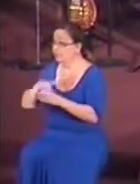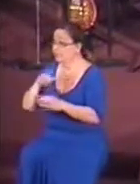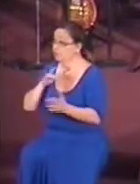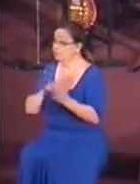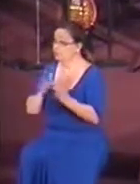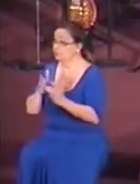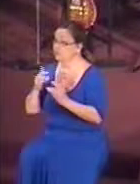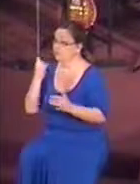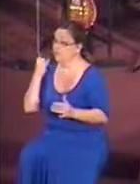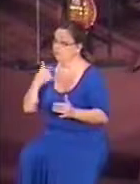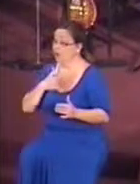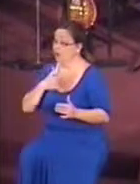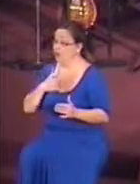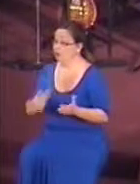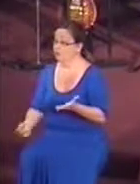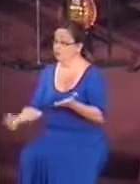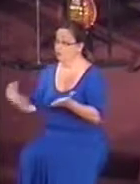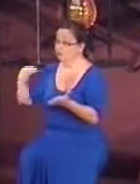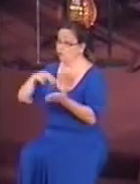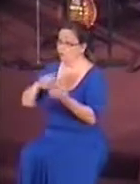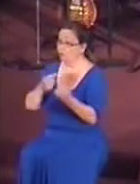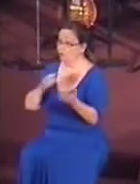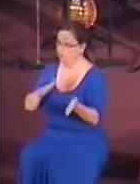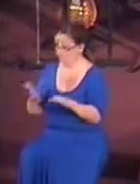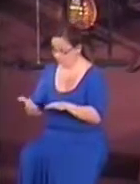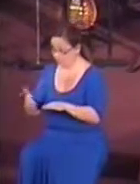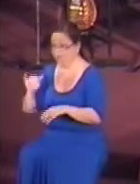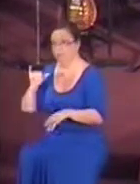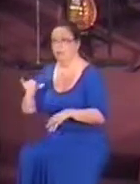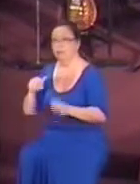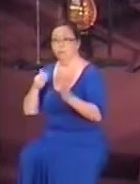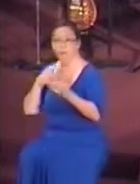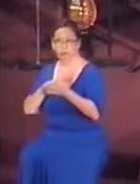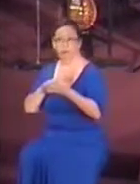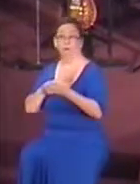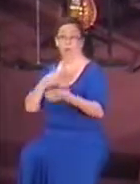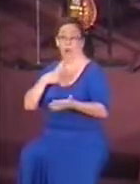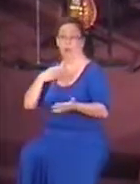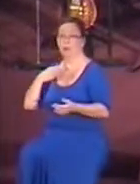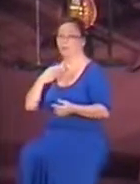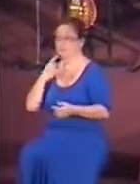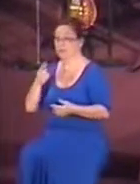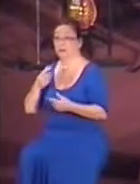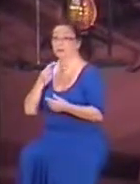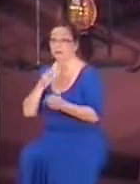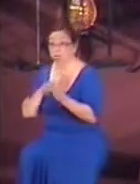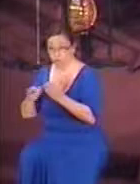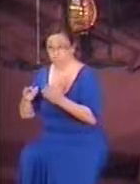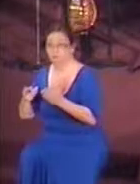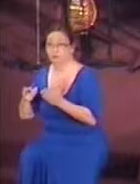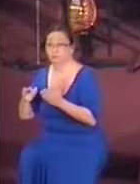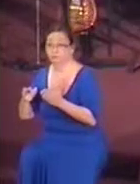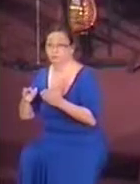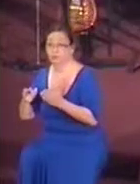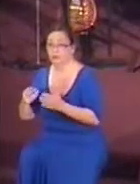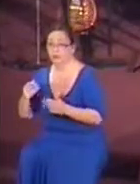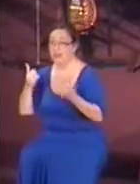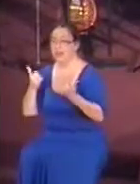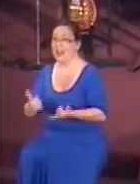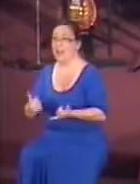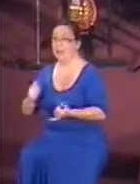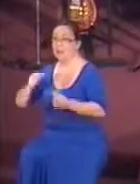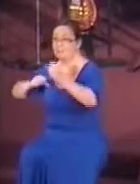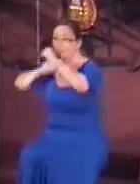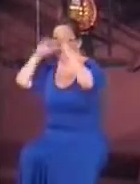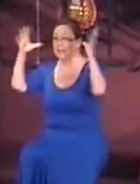I were to resurrect a person from the dead, wouldn't that validate that I'm saying something that is true? Now imagine witnessing something